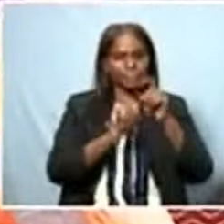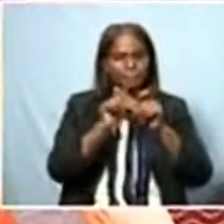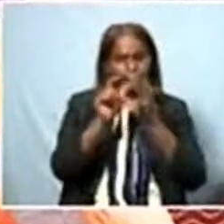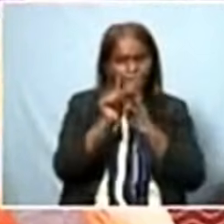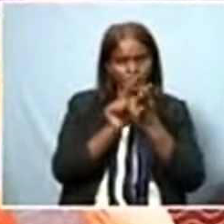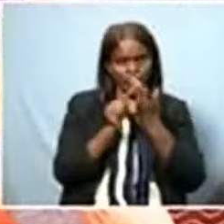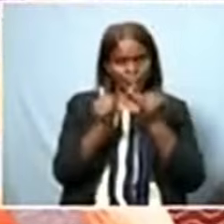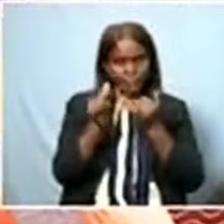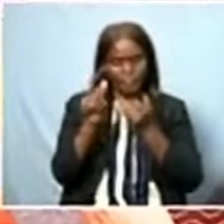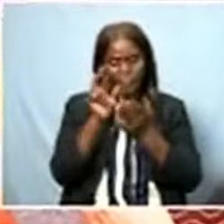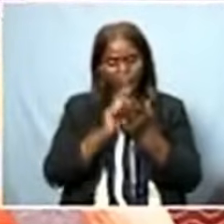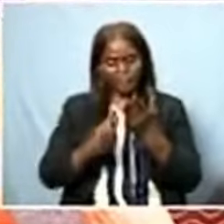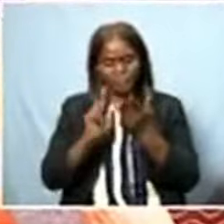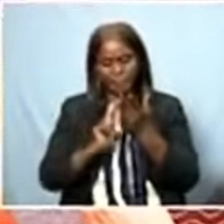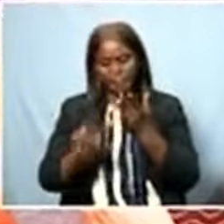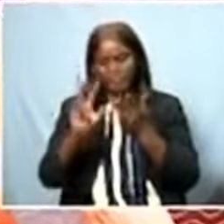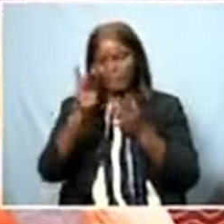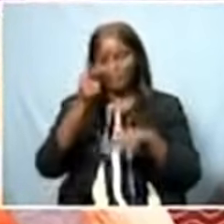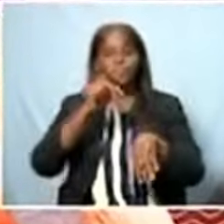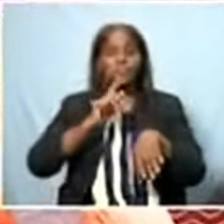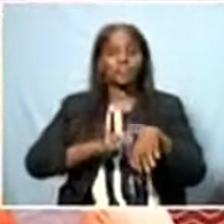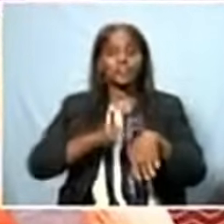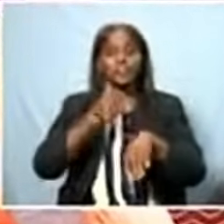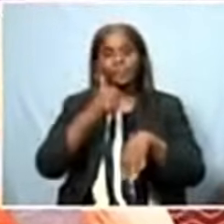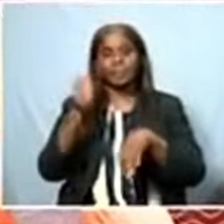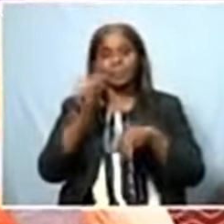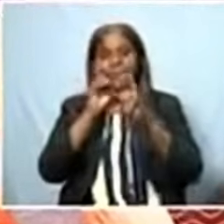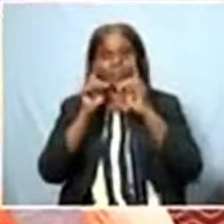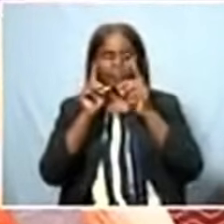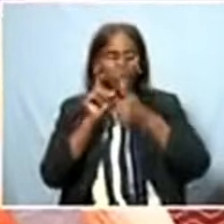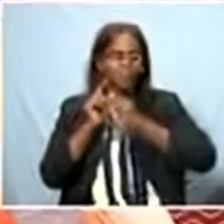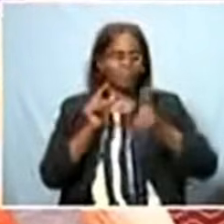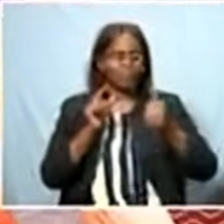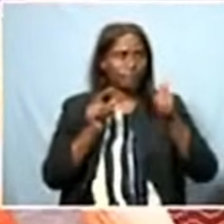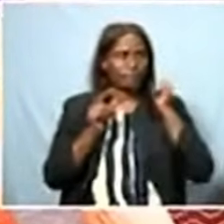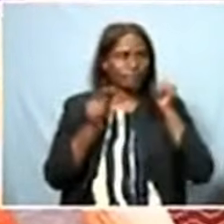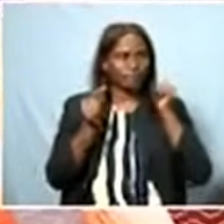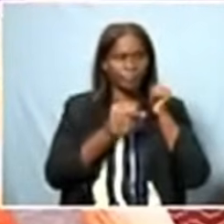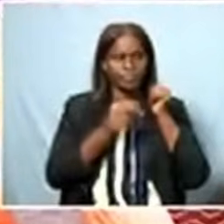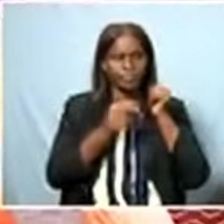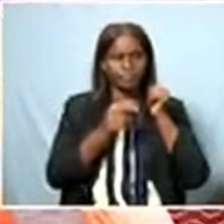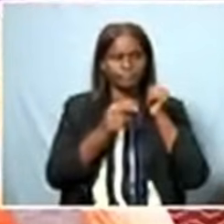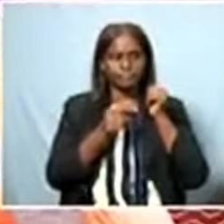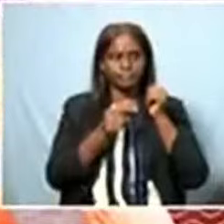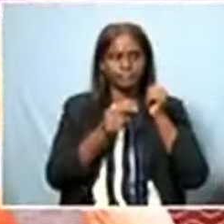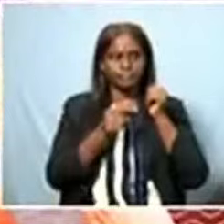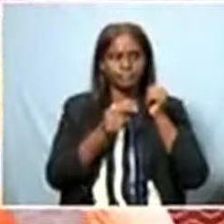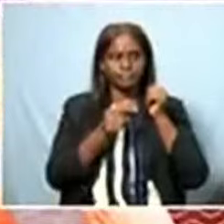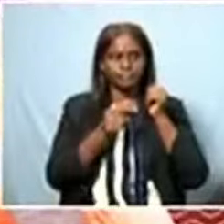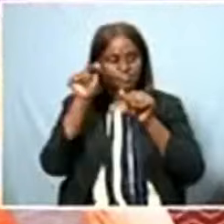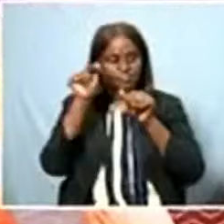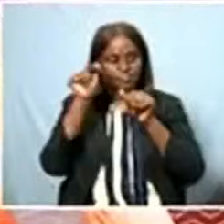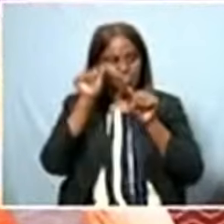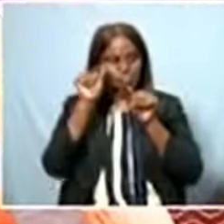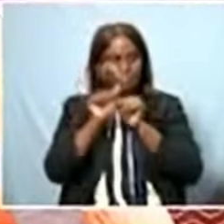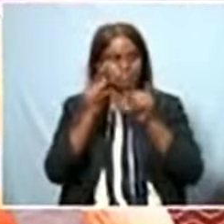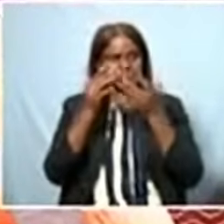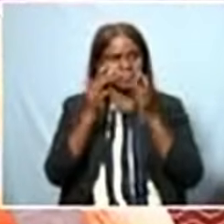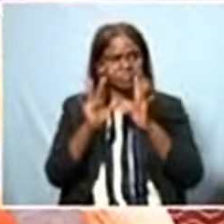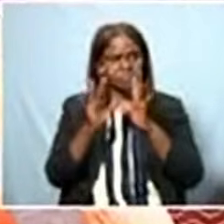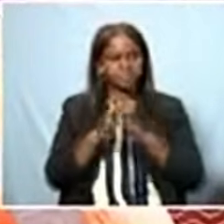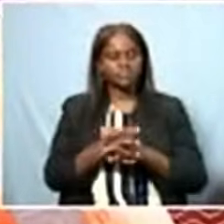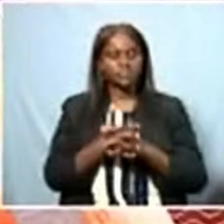the bill be now read the third time. Any debate, any objection? The question is agreed